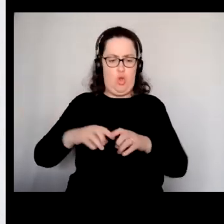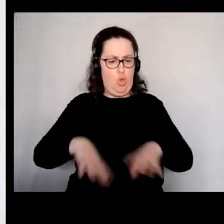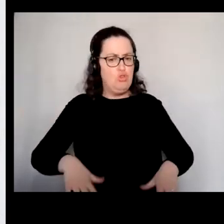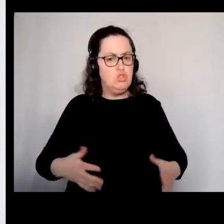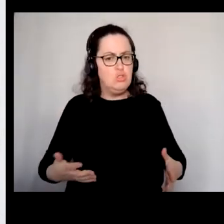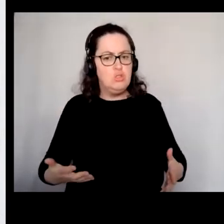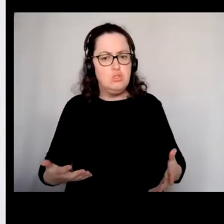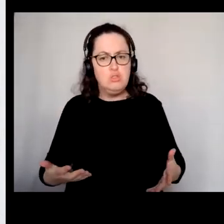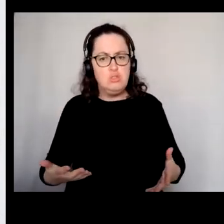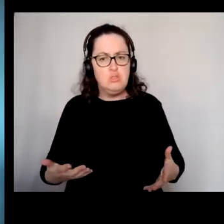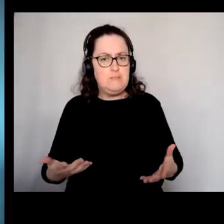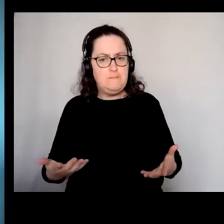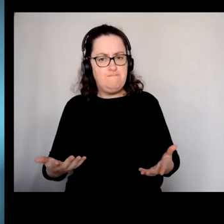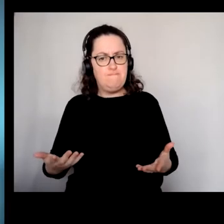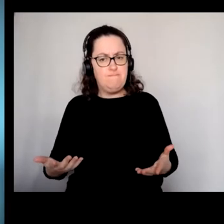think,